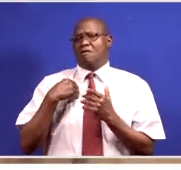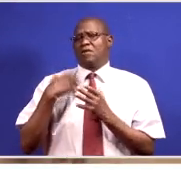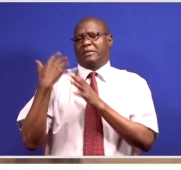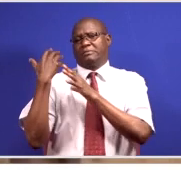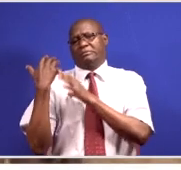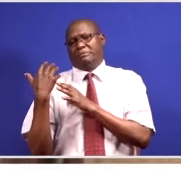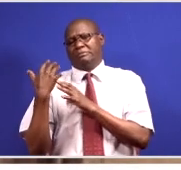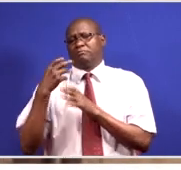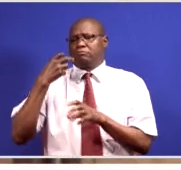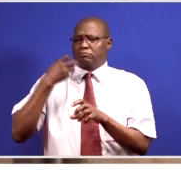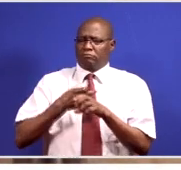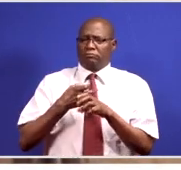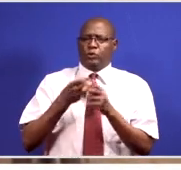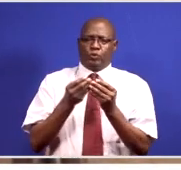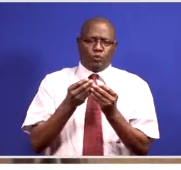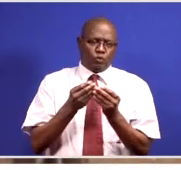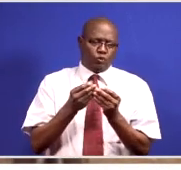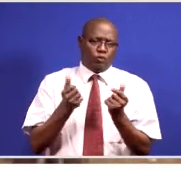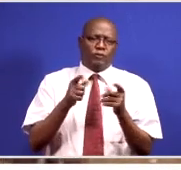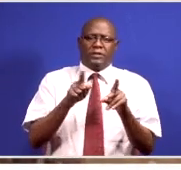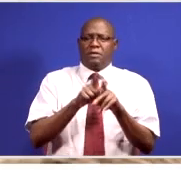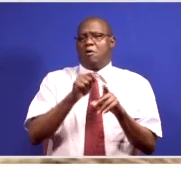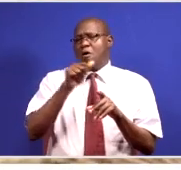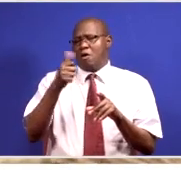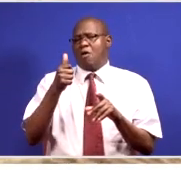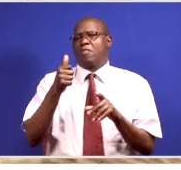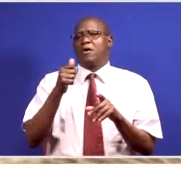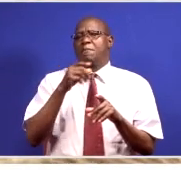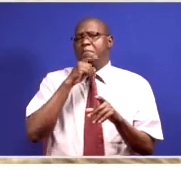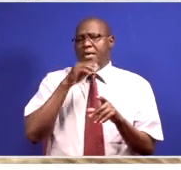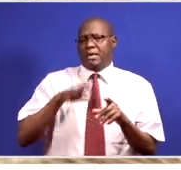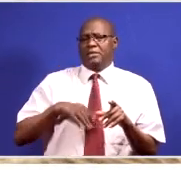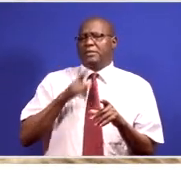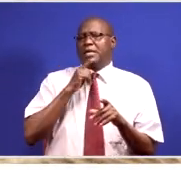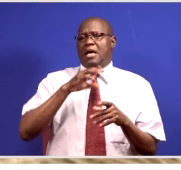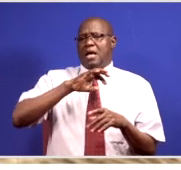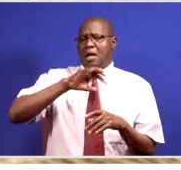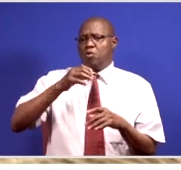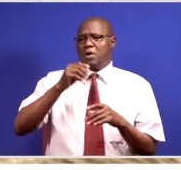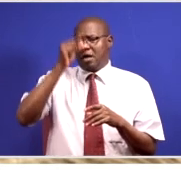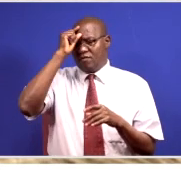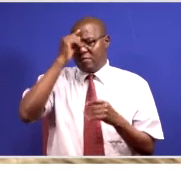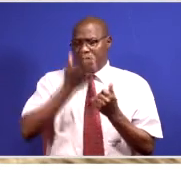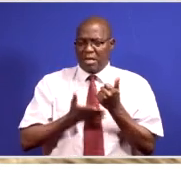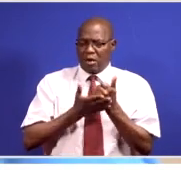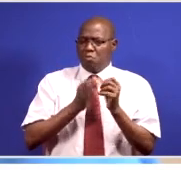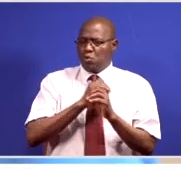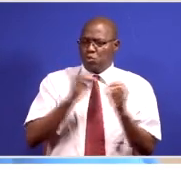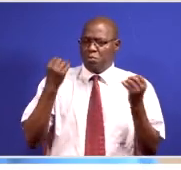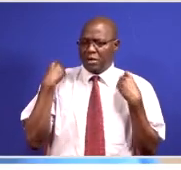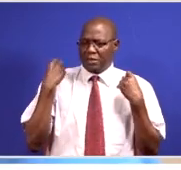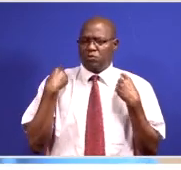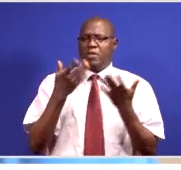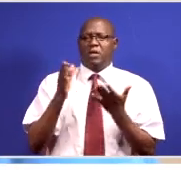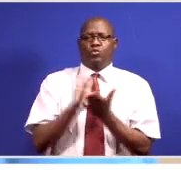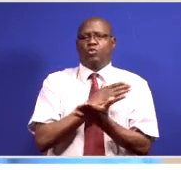Sentiments shared by other parents who want the CBC to be scrapped off if the county government cannot meet the cost of the CBC practical lessons. Hali ni